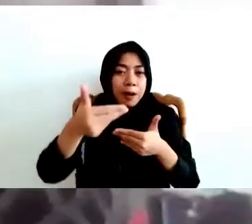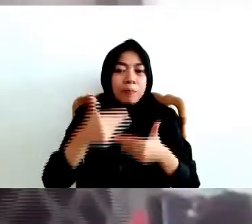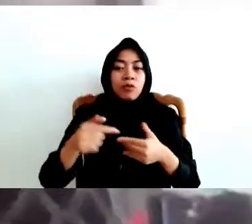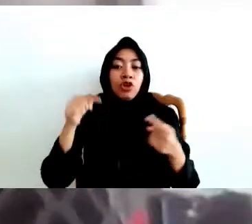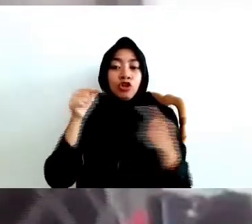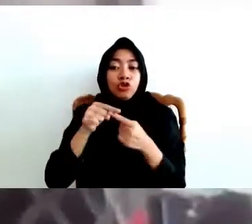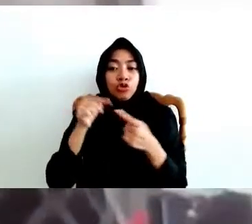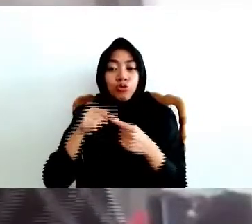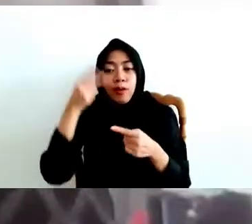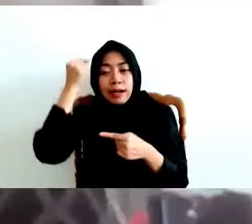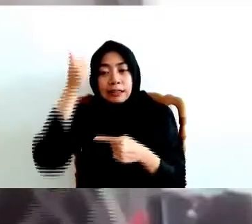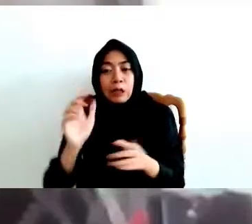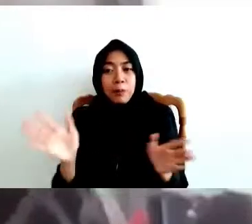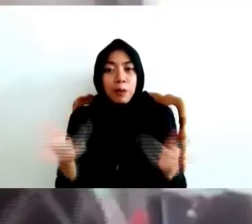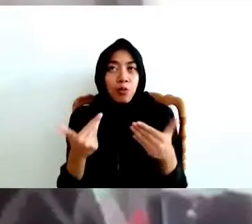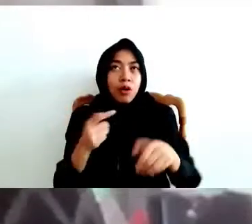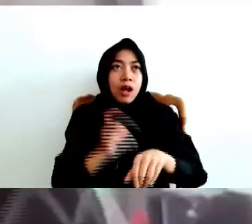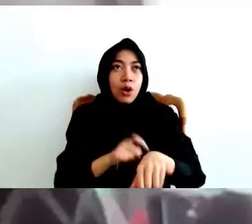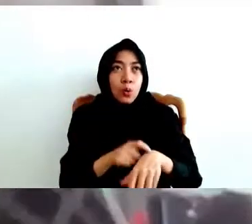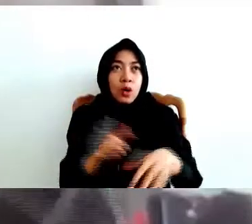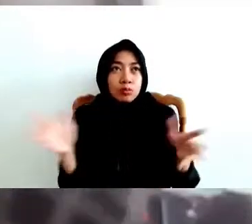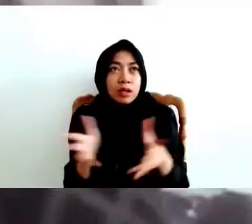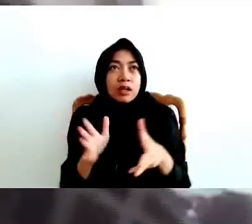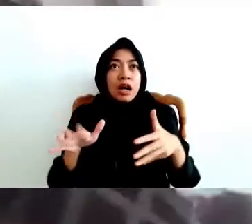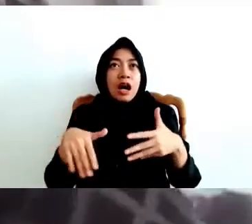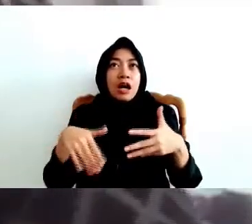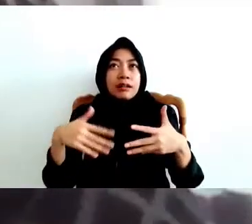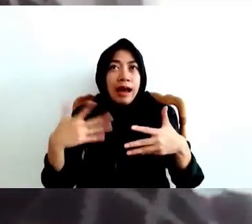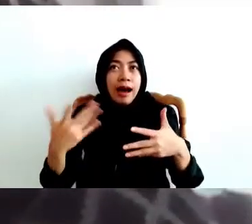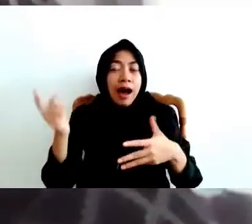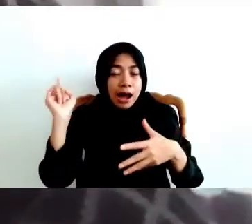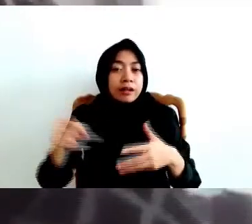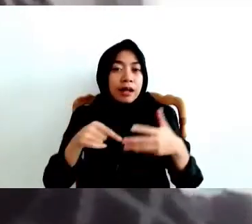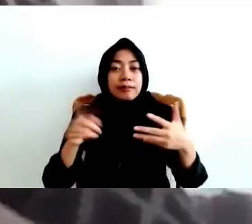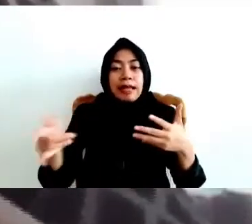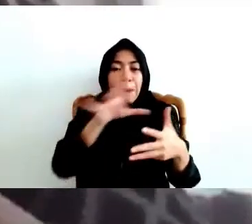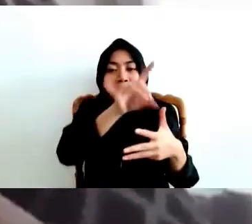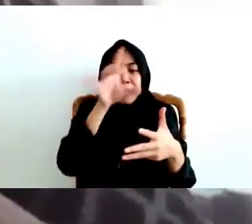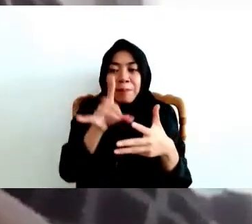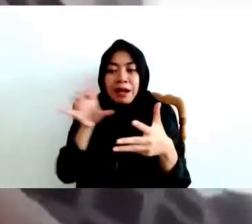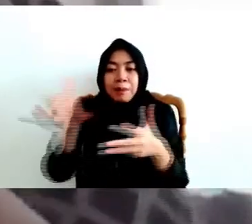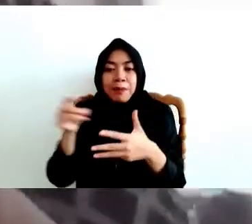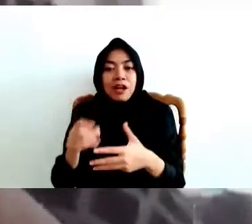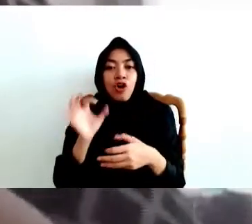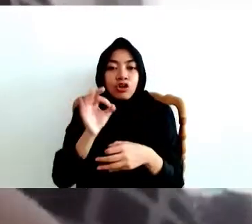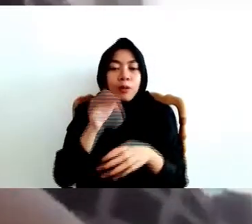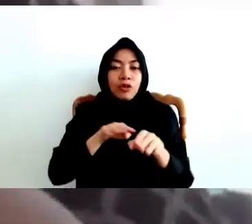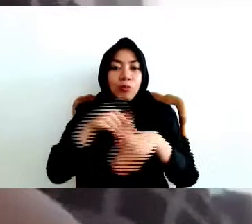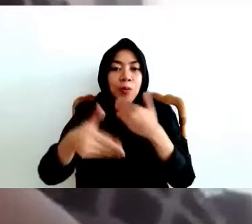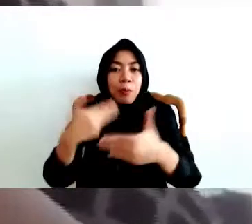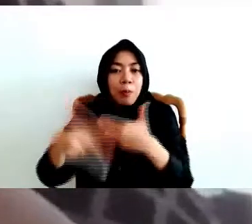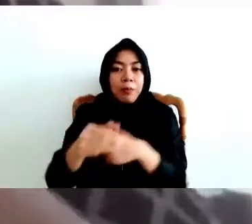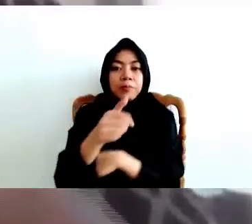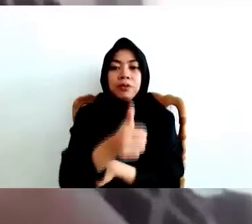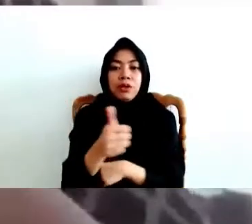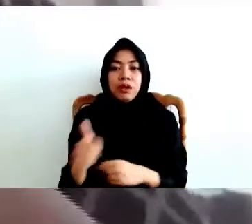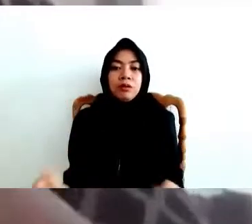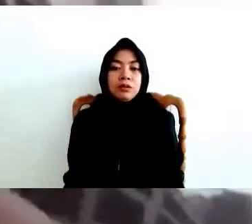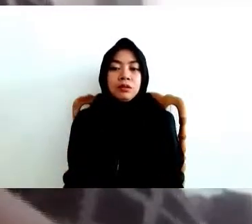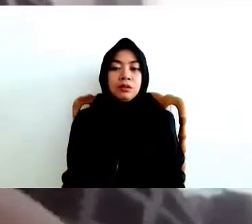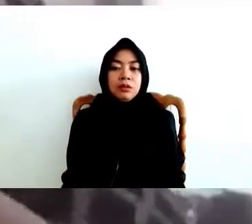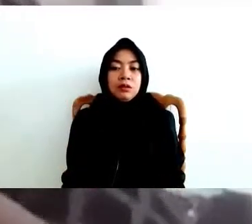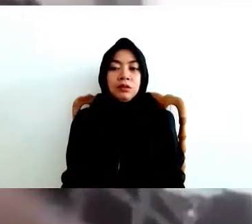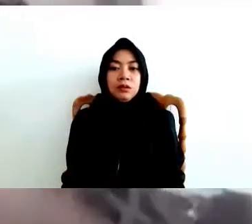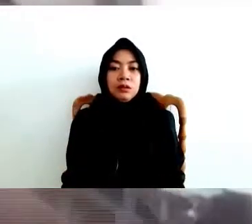economic plan. So there's a transparency there already. And with the poverty cutoff, it must be something that also